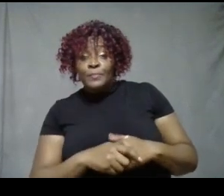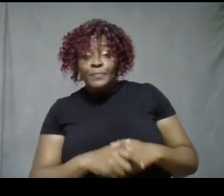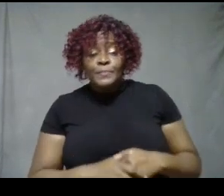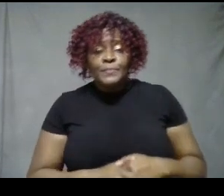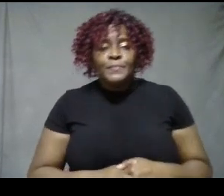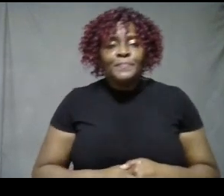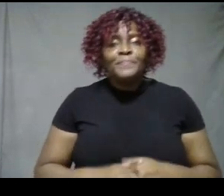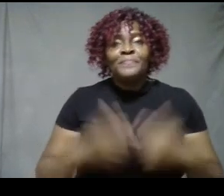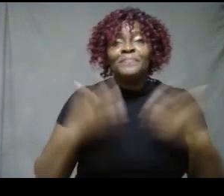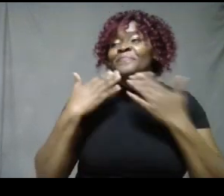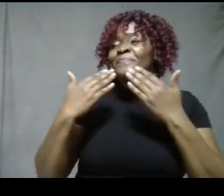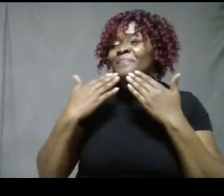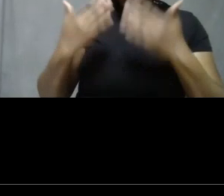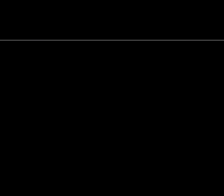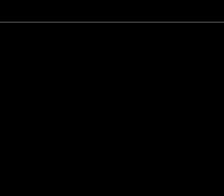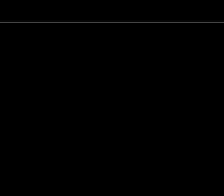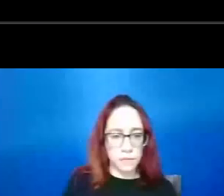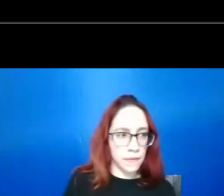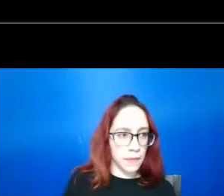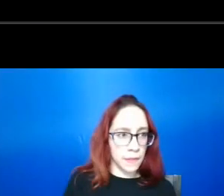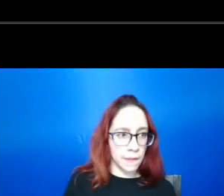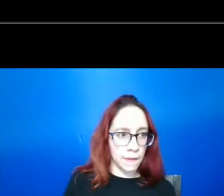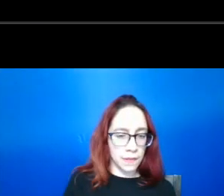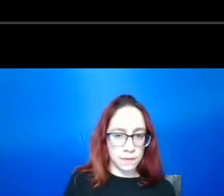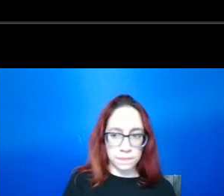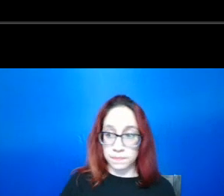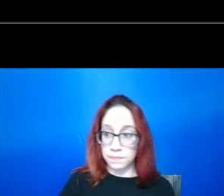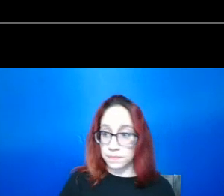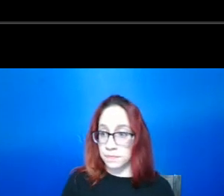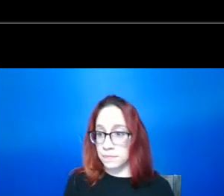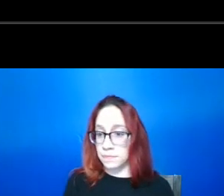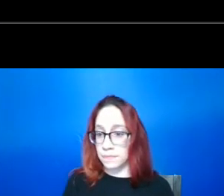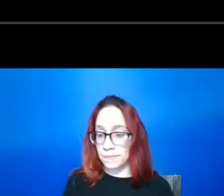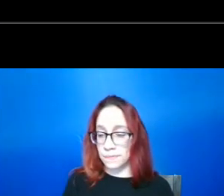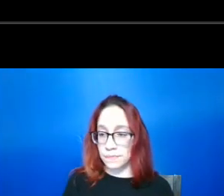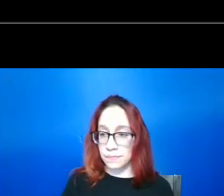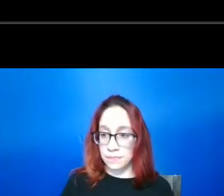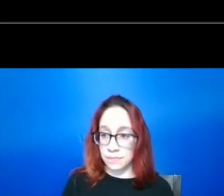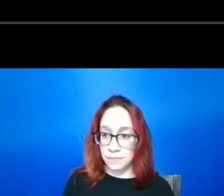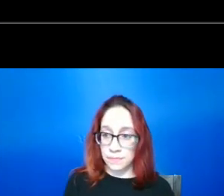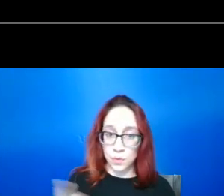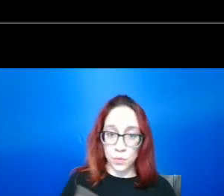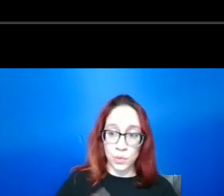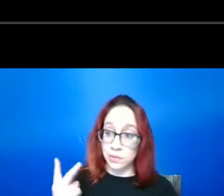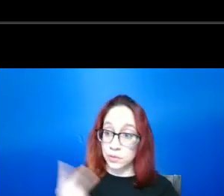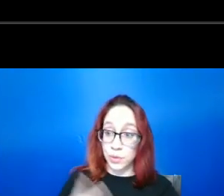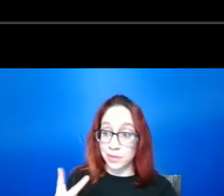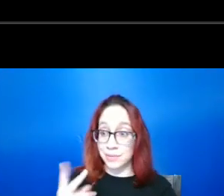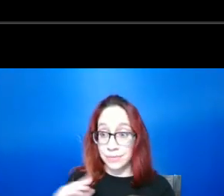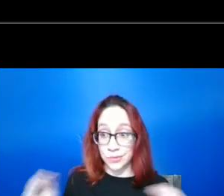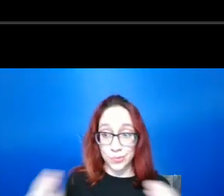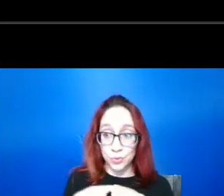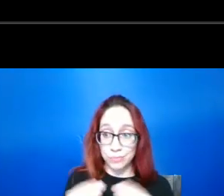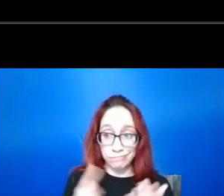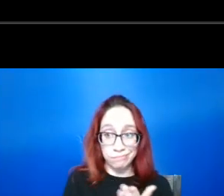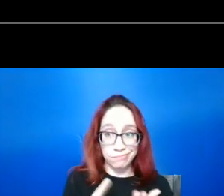That's it. Thank you, Commissioner Hay. Anything else for my colleagues? Going once, going twice. Since there's no further